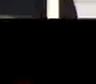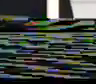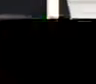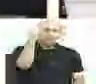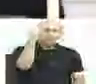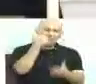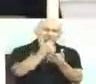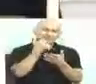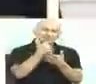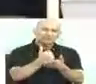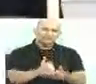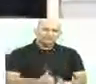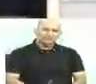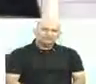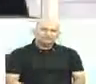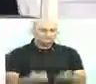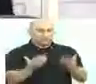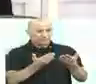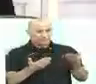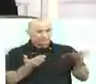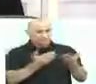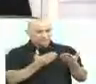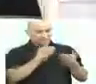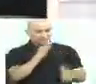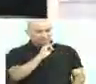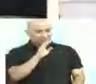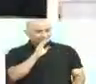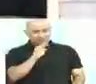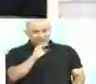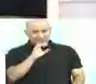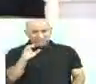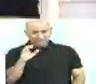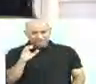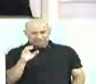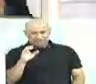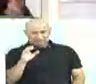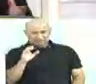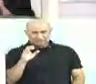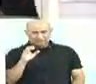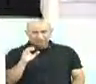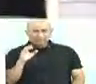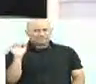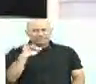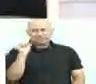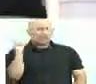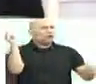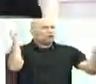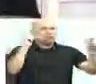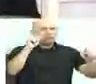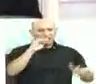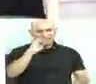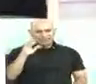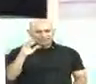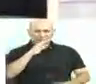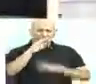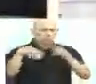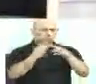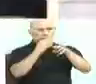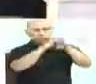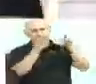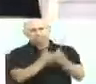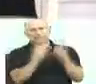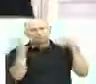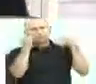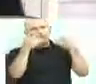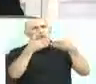Amen. Here at Founders MCC, as in MCCs all over the world, we celebrate an open